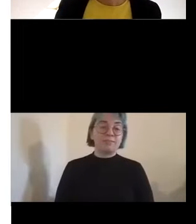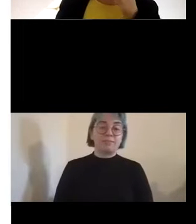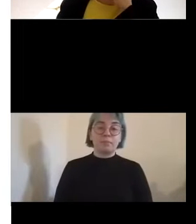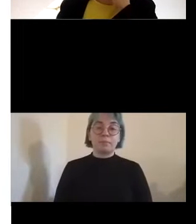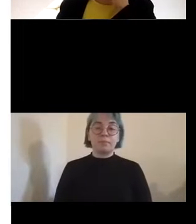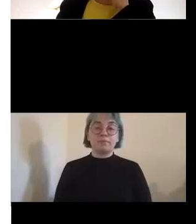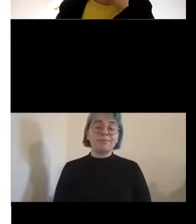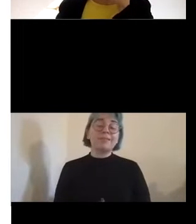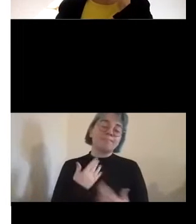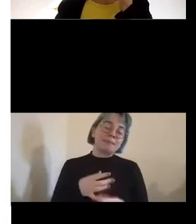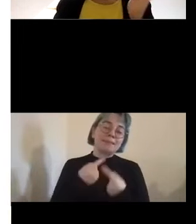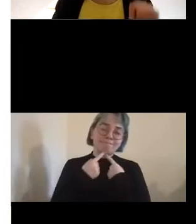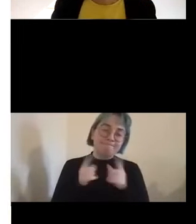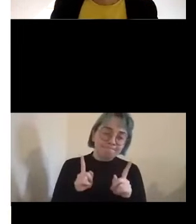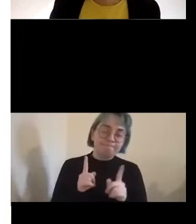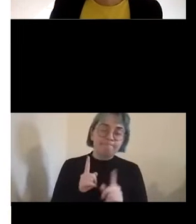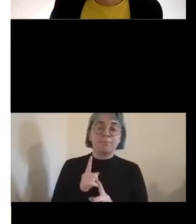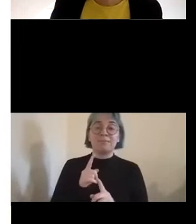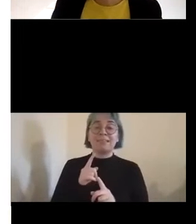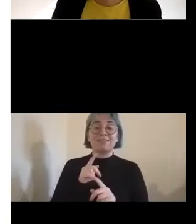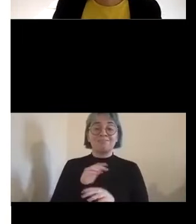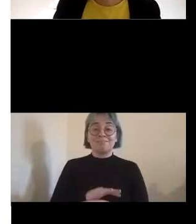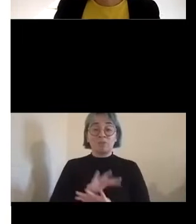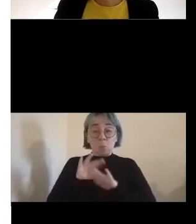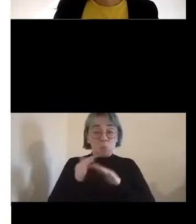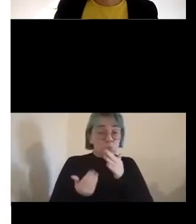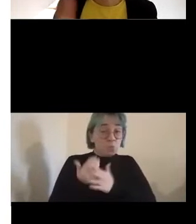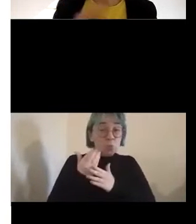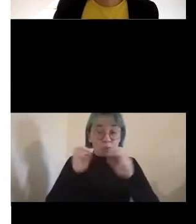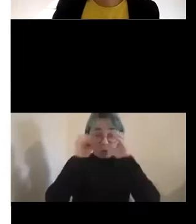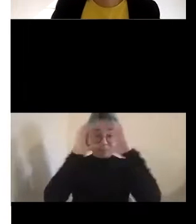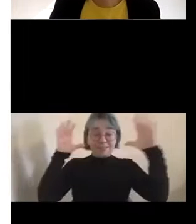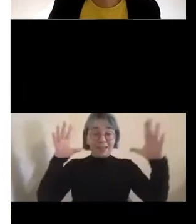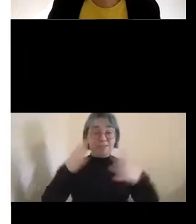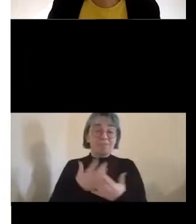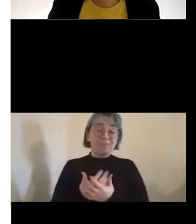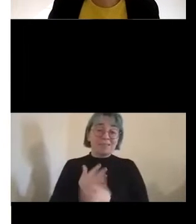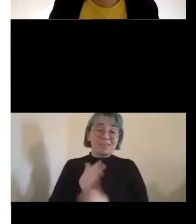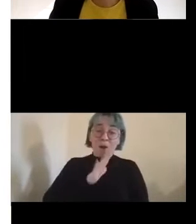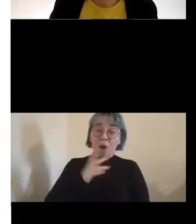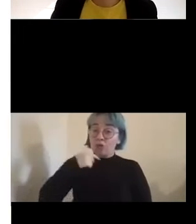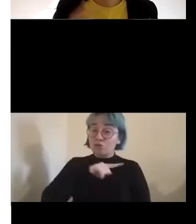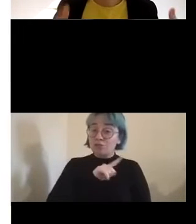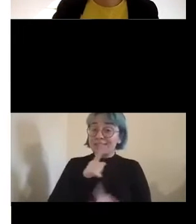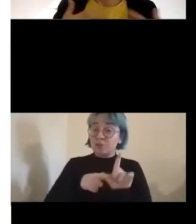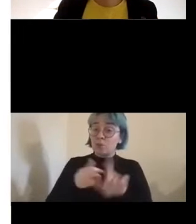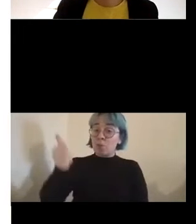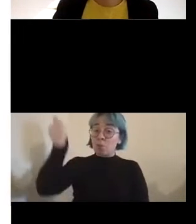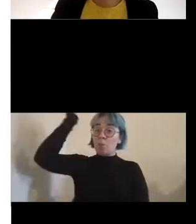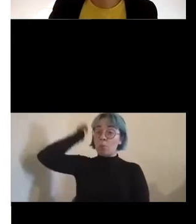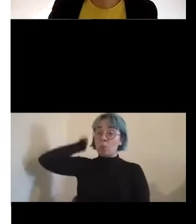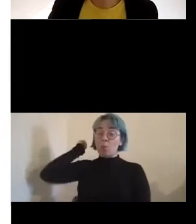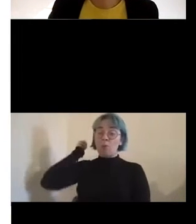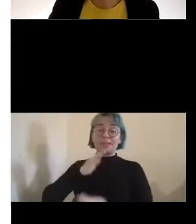So as I just mentioned as well, it's not an entirely new concept. Actually, already more than 100 years ago, when the child